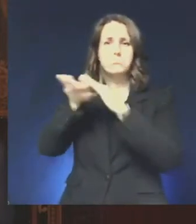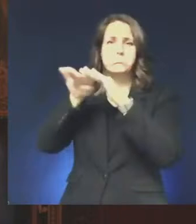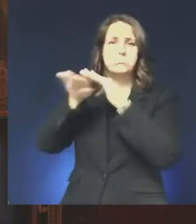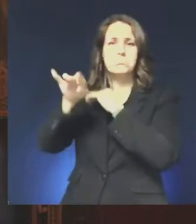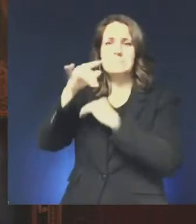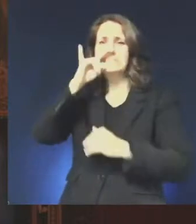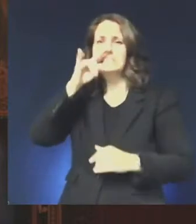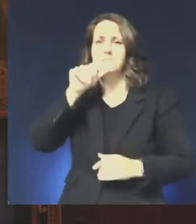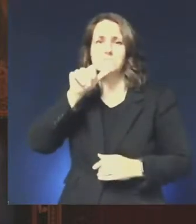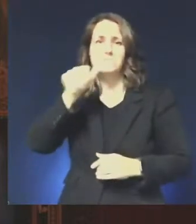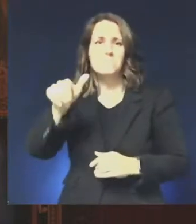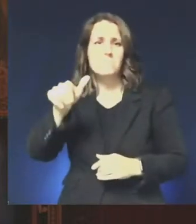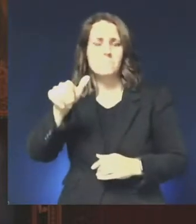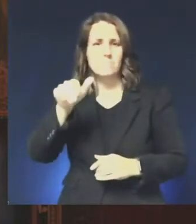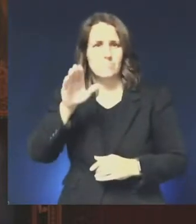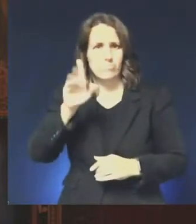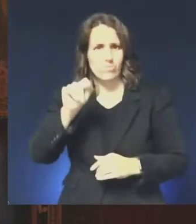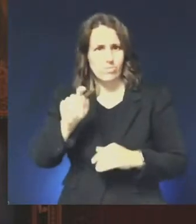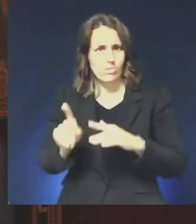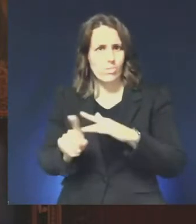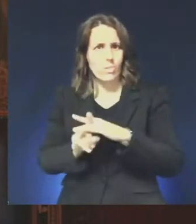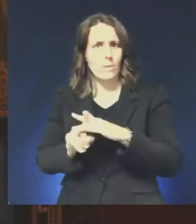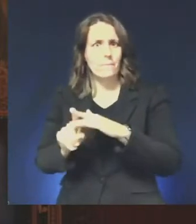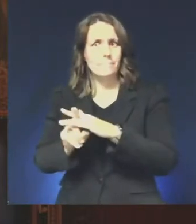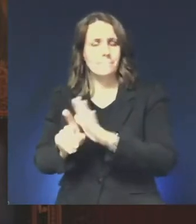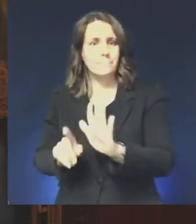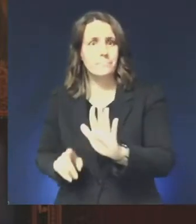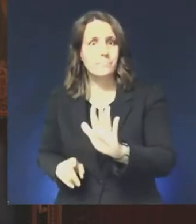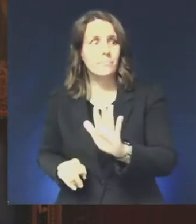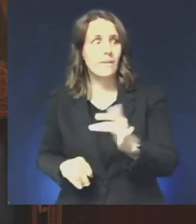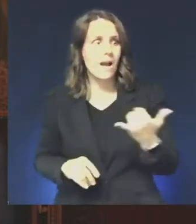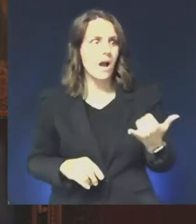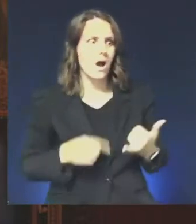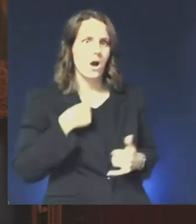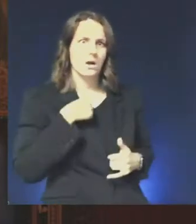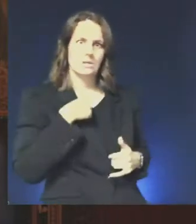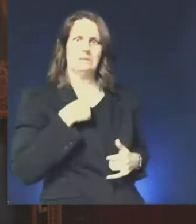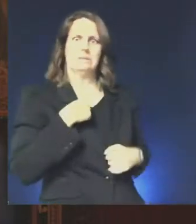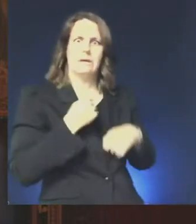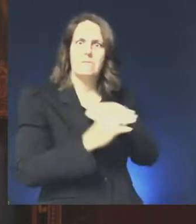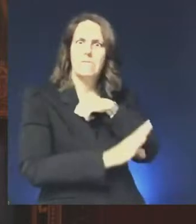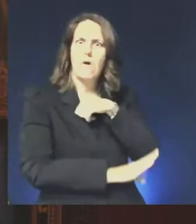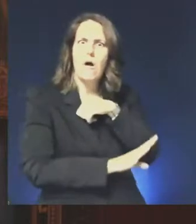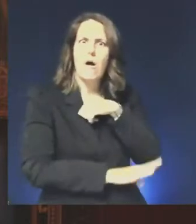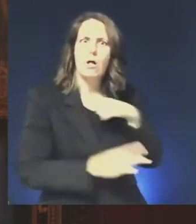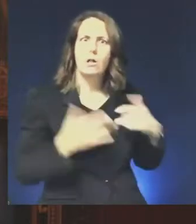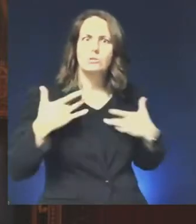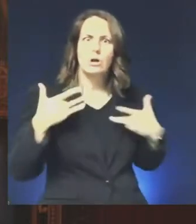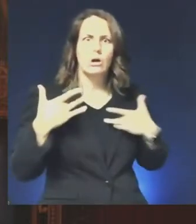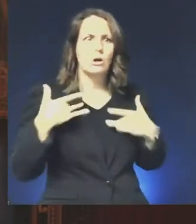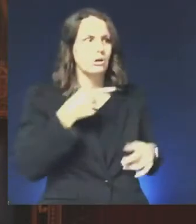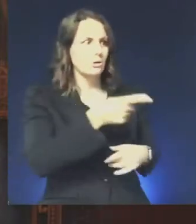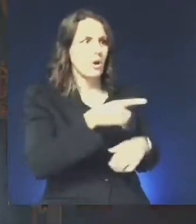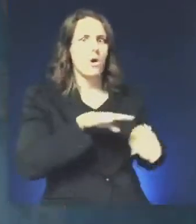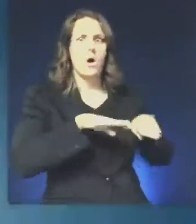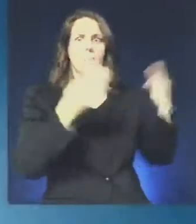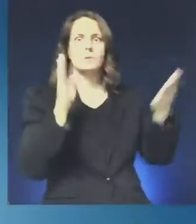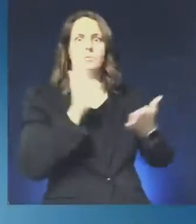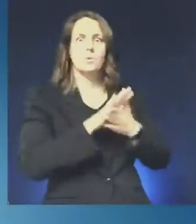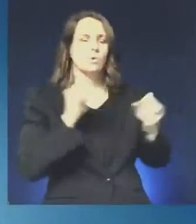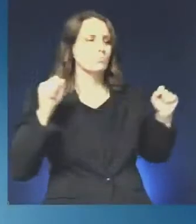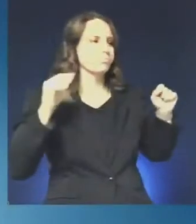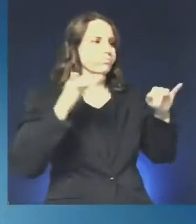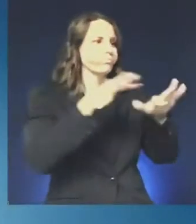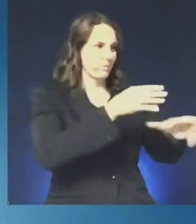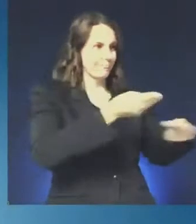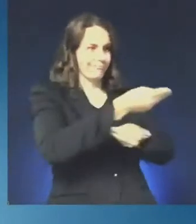of trouble in not having enough resources to care for children who need critical care in our hospitals. Thank you. Now to Rhonda